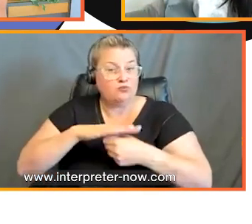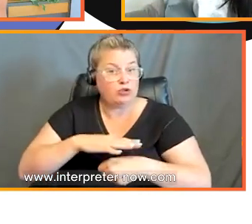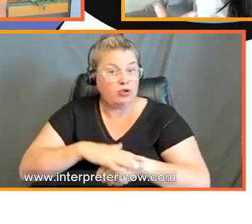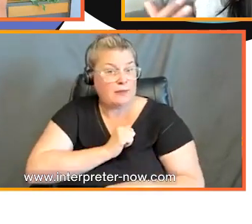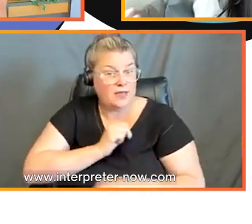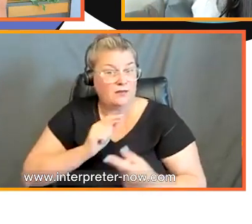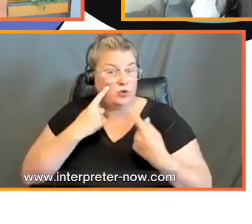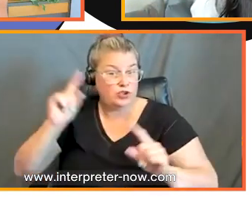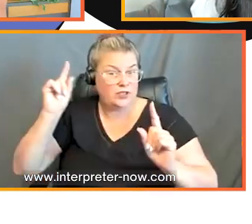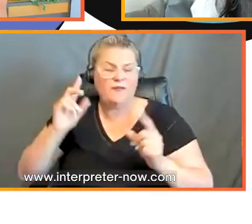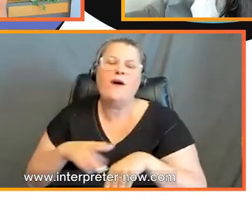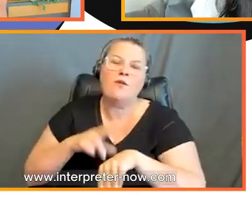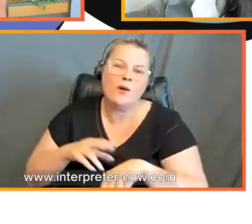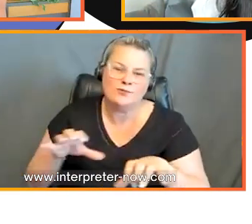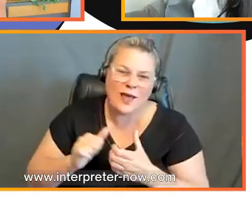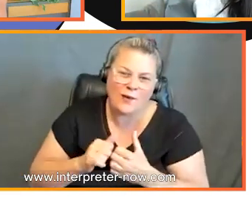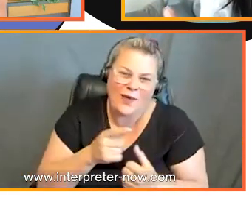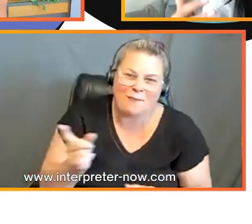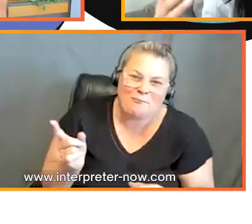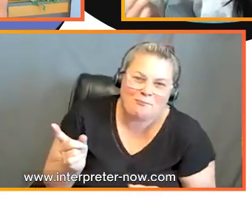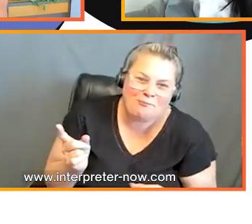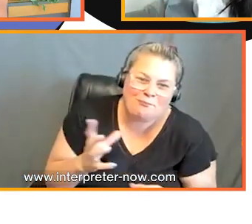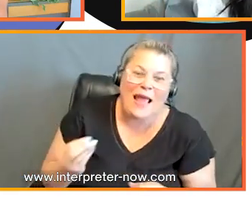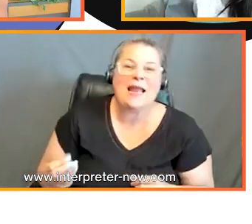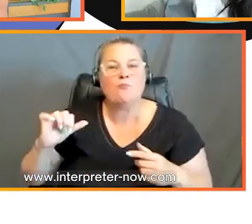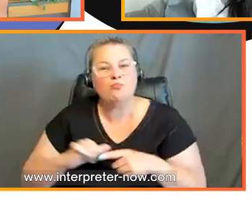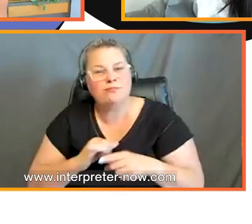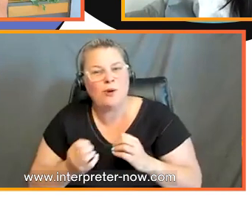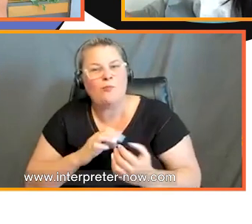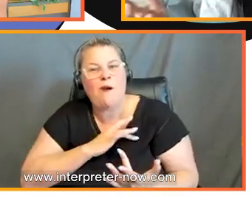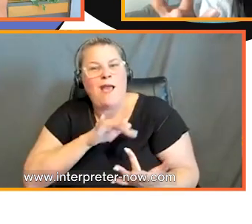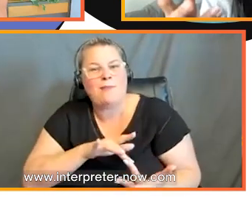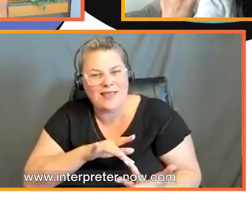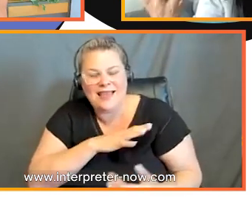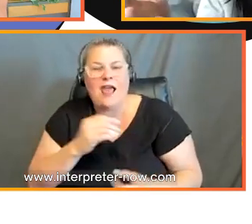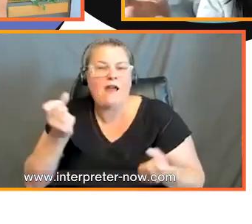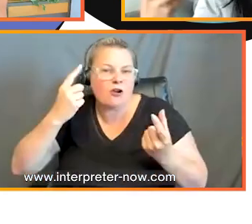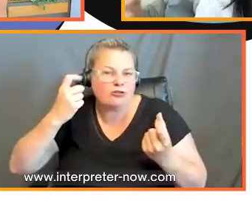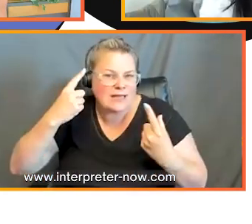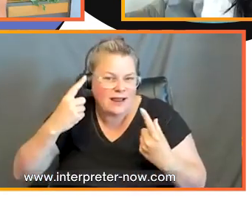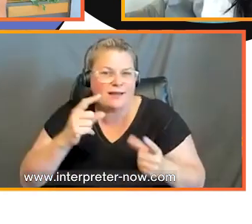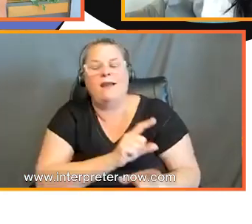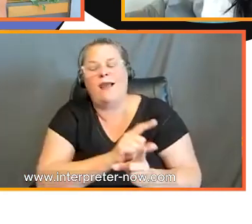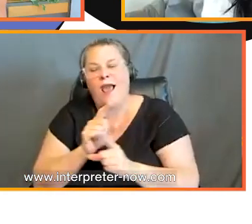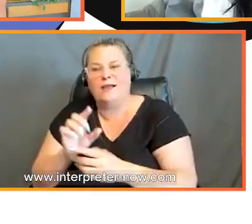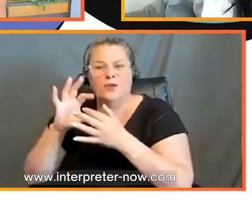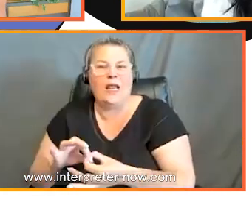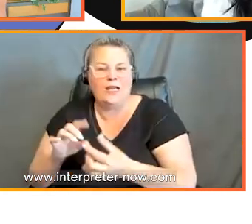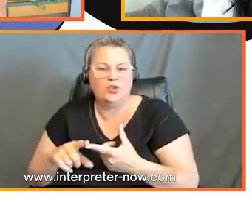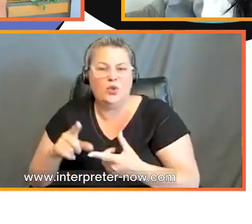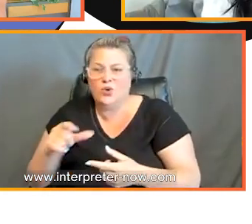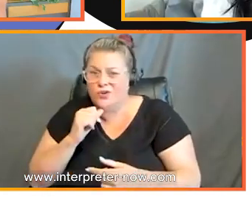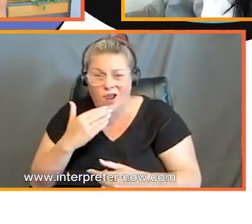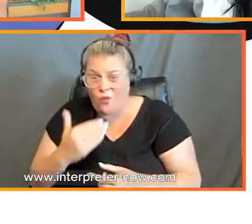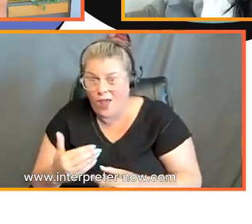them. And I'm exercising more empathy and understanding as it relates to, you're not well, you have a lot on